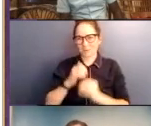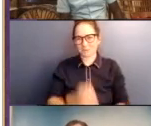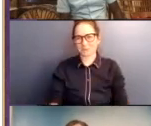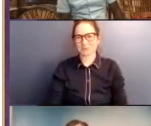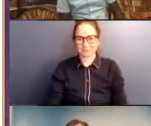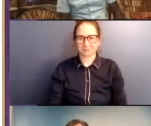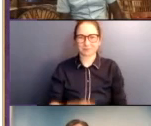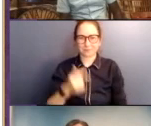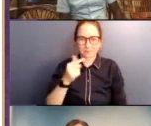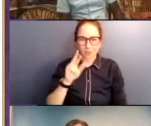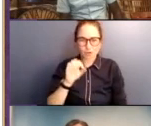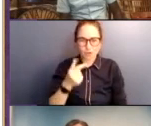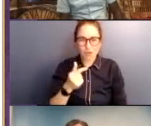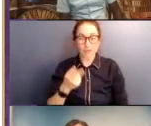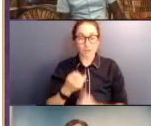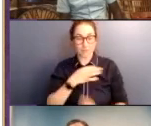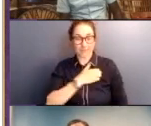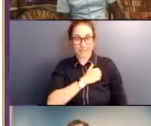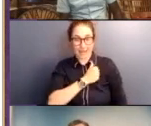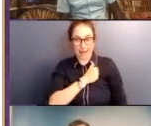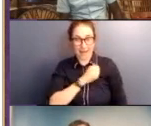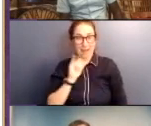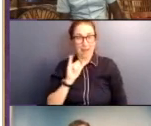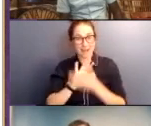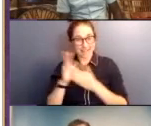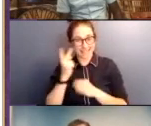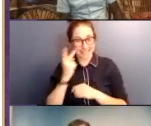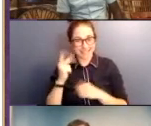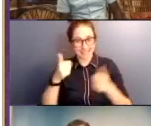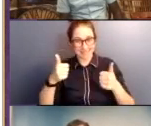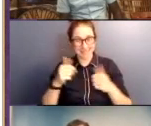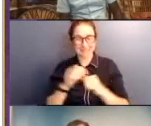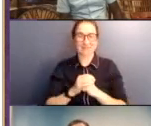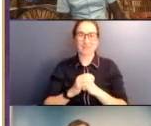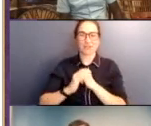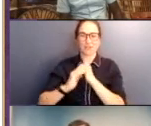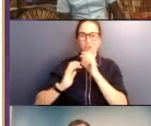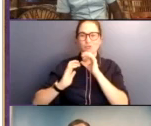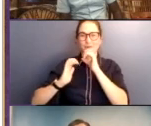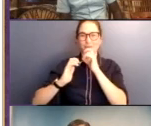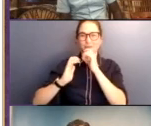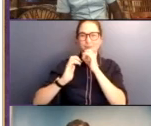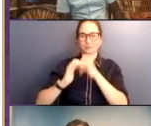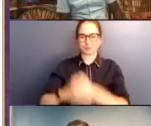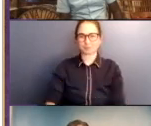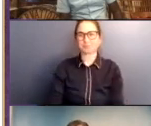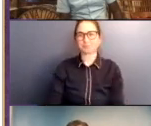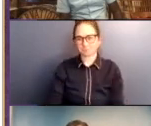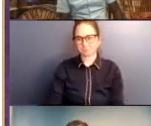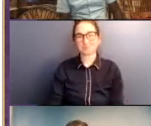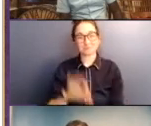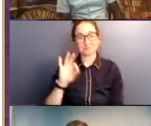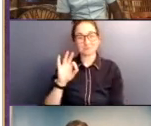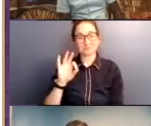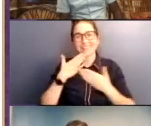All right, Greg, hey, from Canada. Nice to see you here tonight and the trumpet. All right. Thank you all